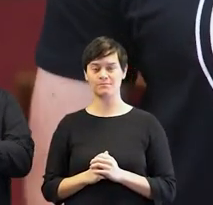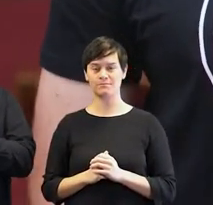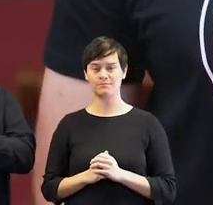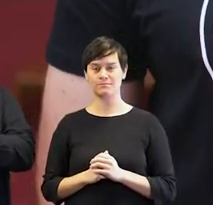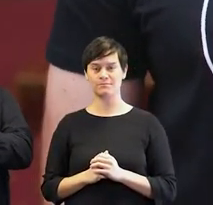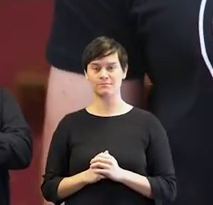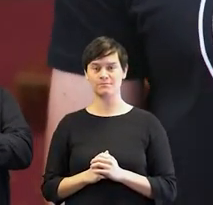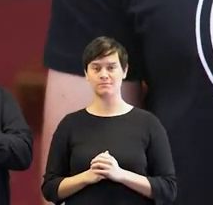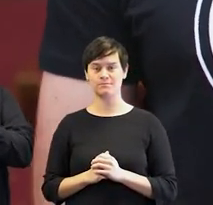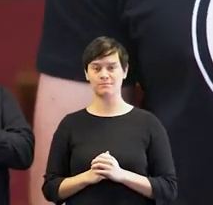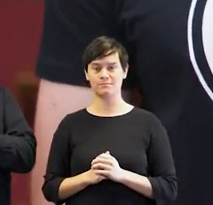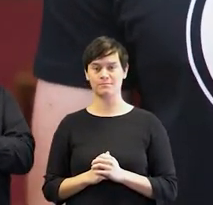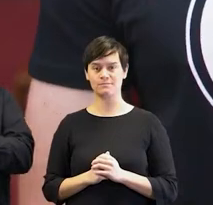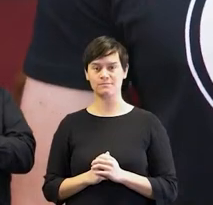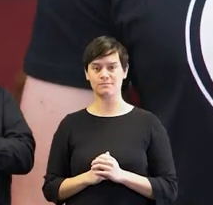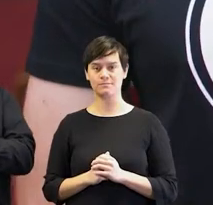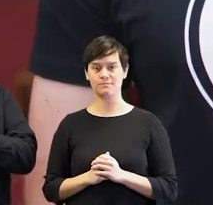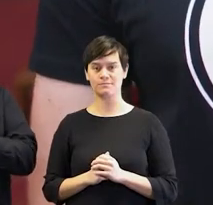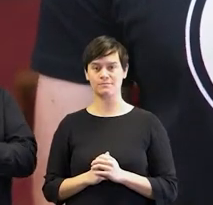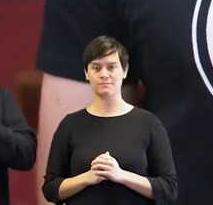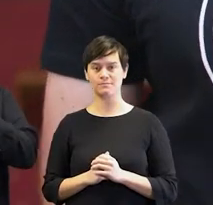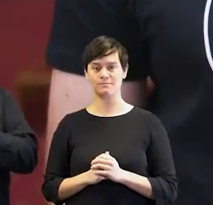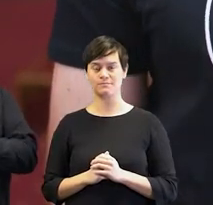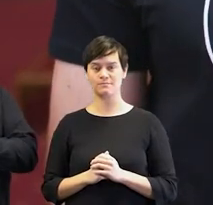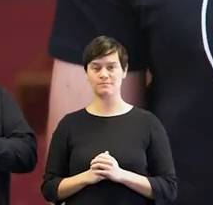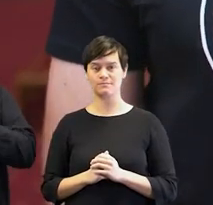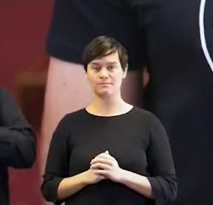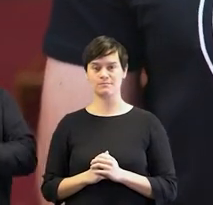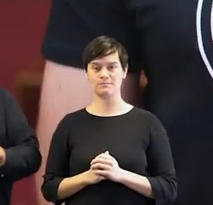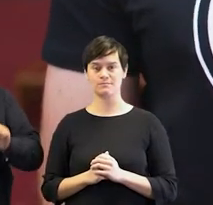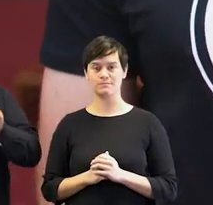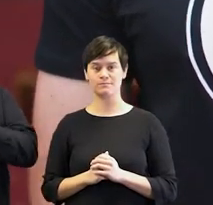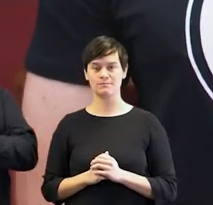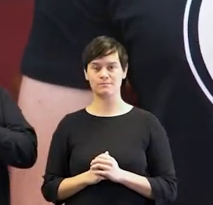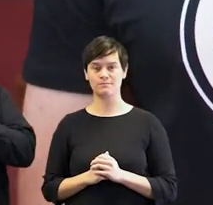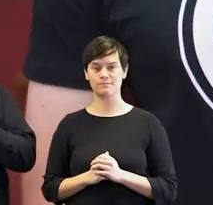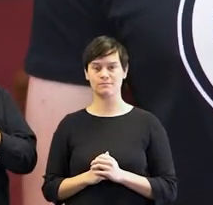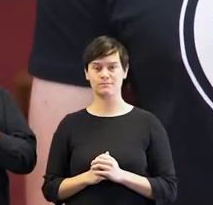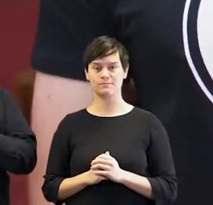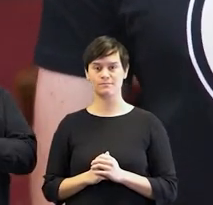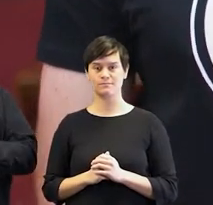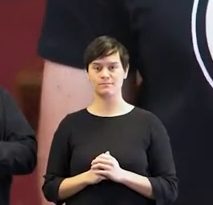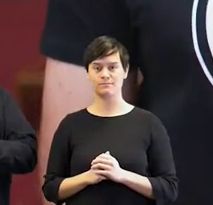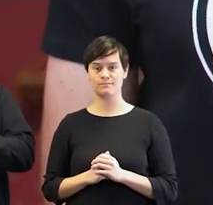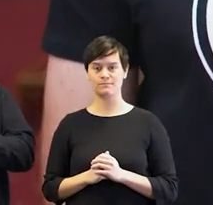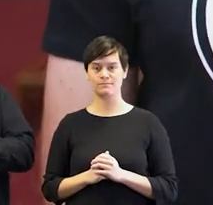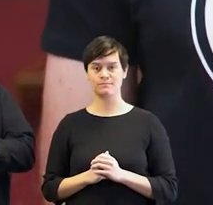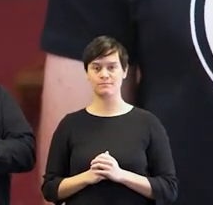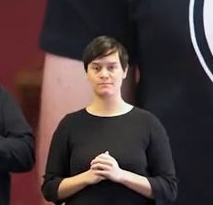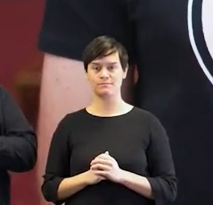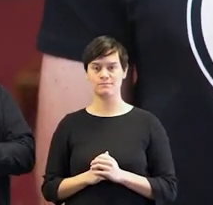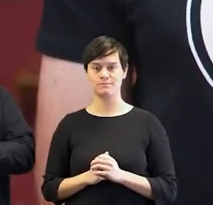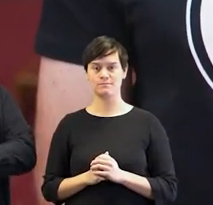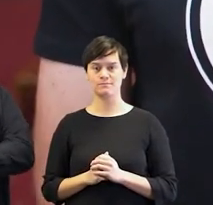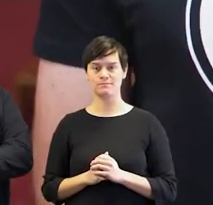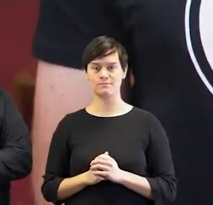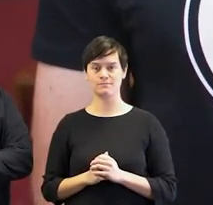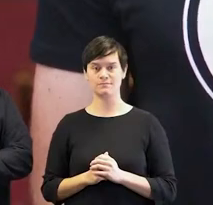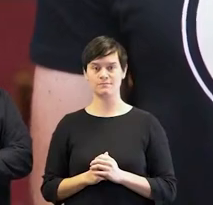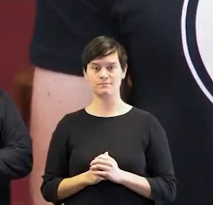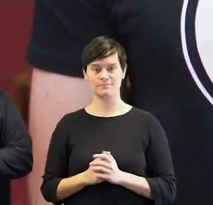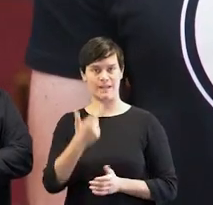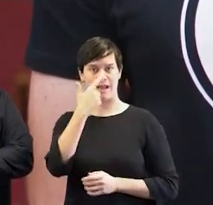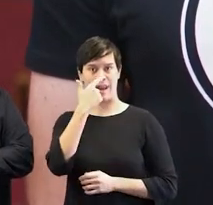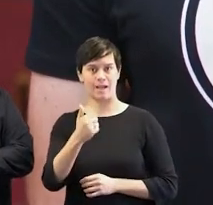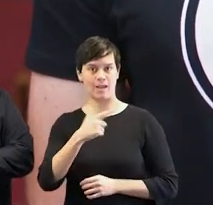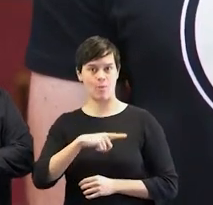have been waiting for some time for these announcements to be made public. Well done to all of you for keeping this a secret. Thankfully, we completed